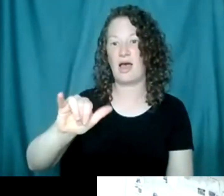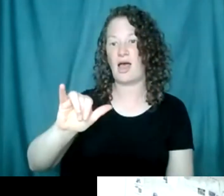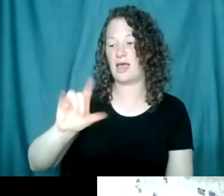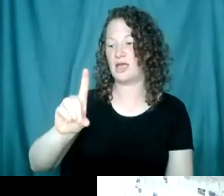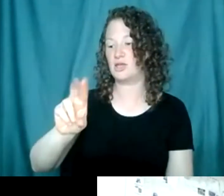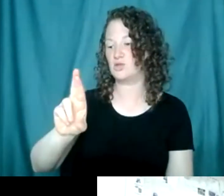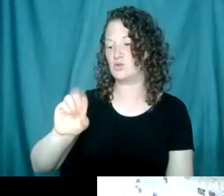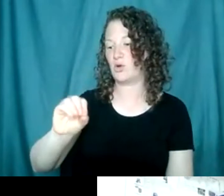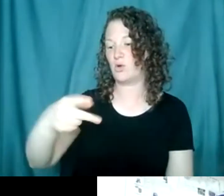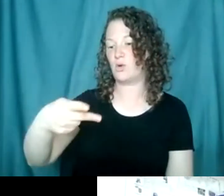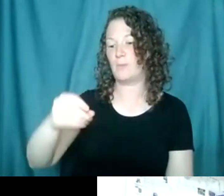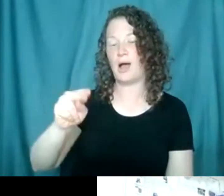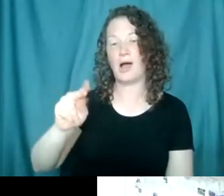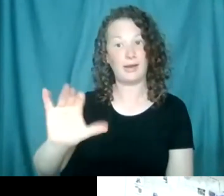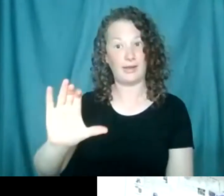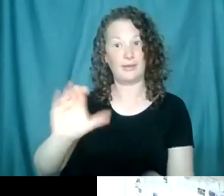which means that